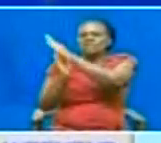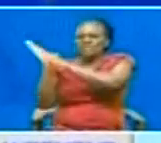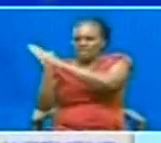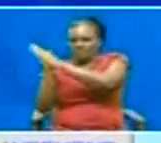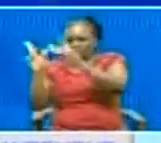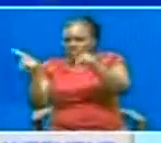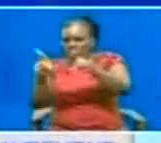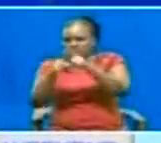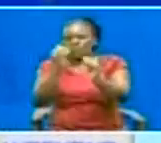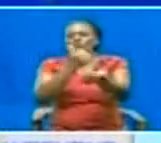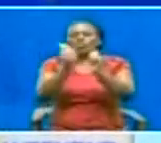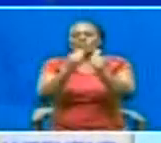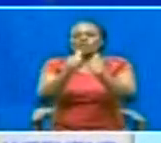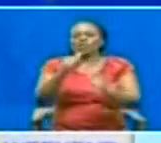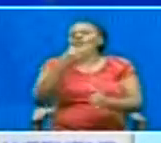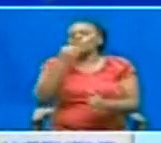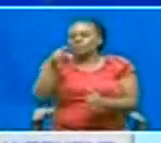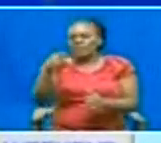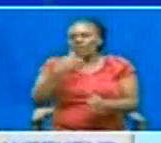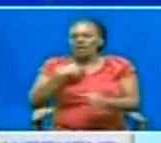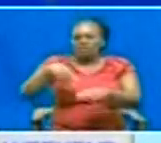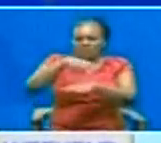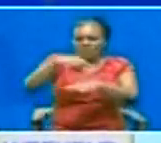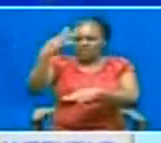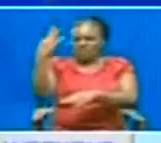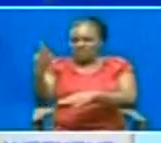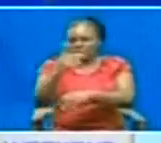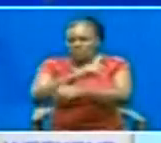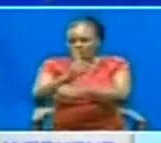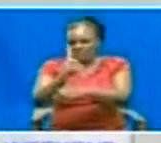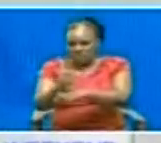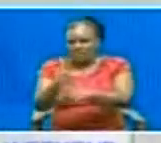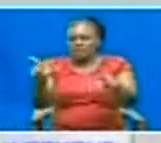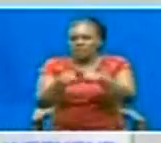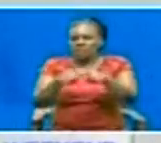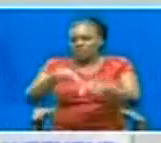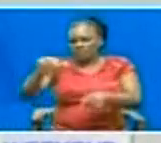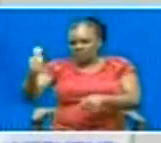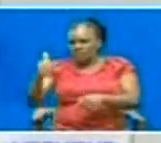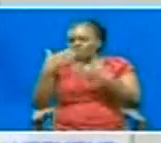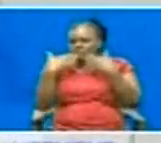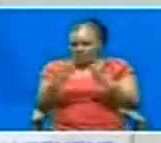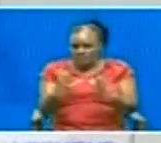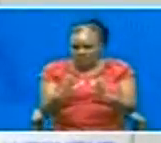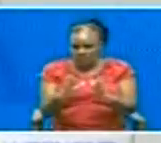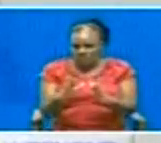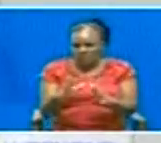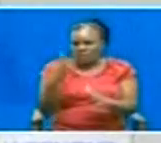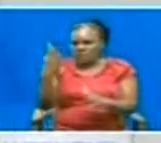same event. Kiptoo was timed at 3 minutes 43.98 seconds, while Kwemoi's finished